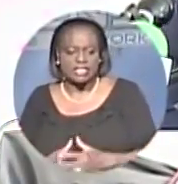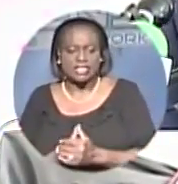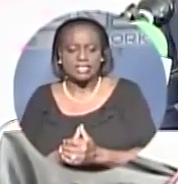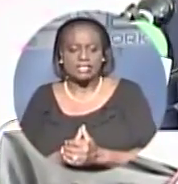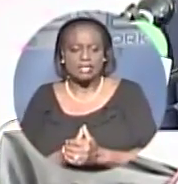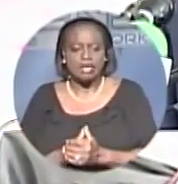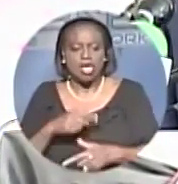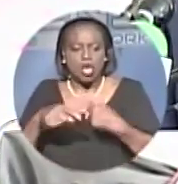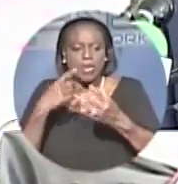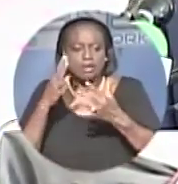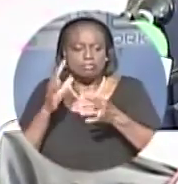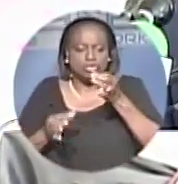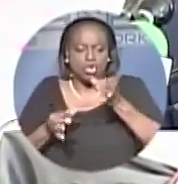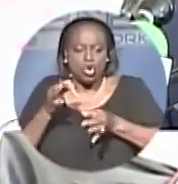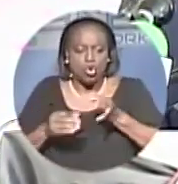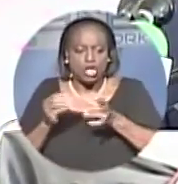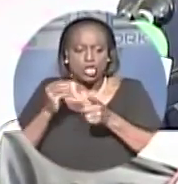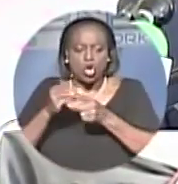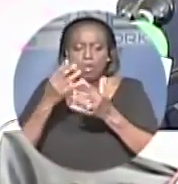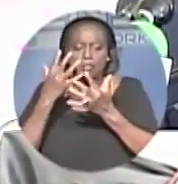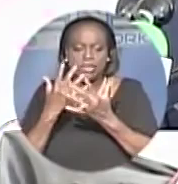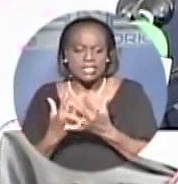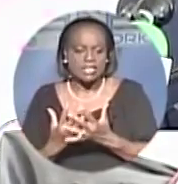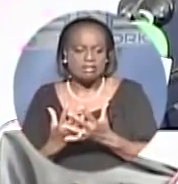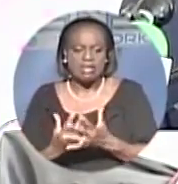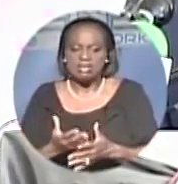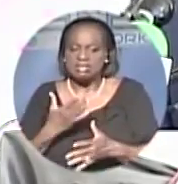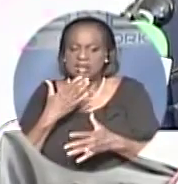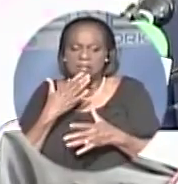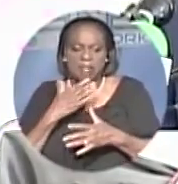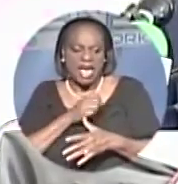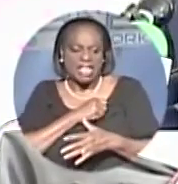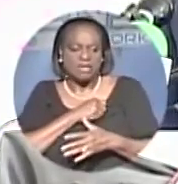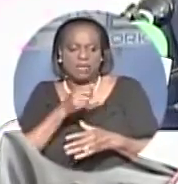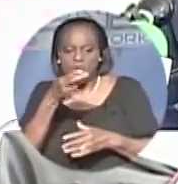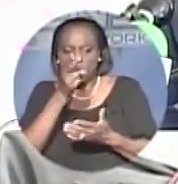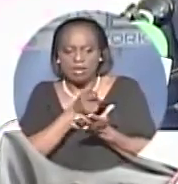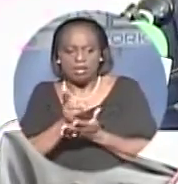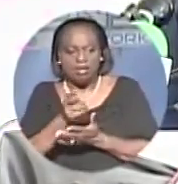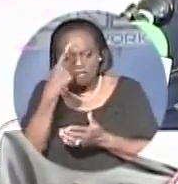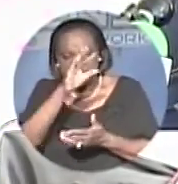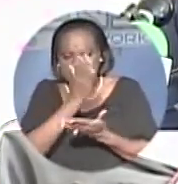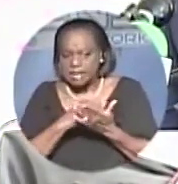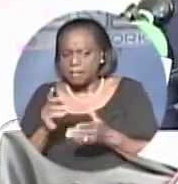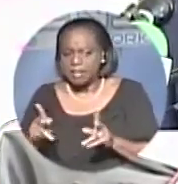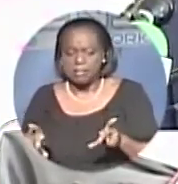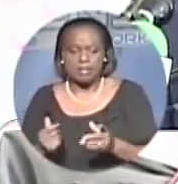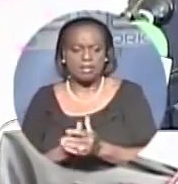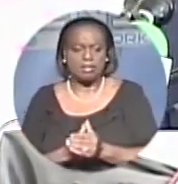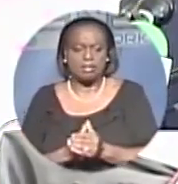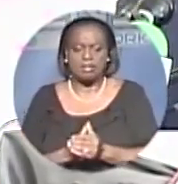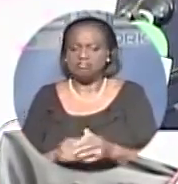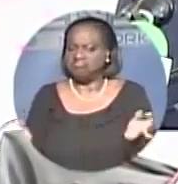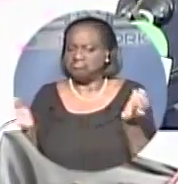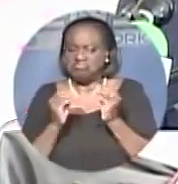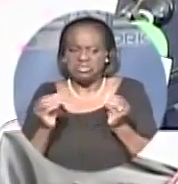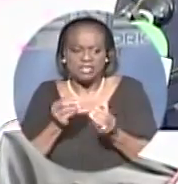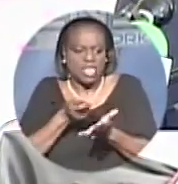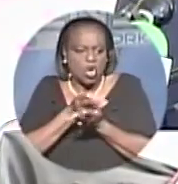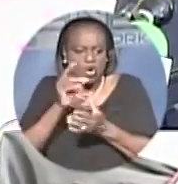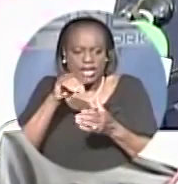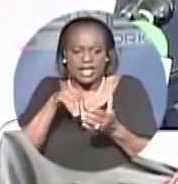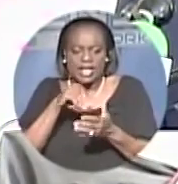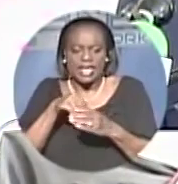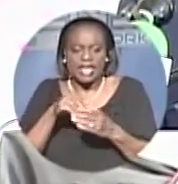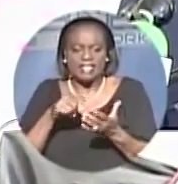our television screens going to court or prison has become a badge of honor and a rite of passage for some. There's no honor in this, and